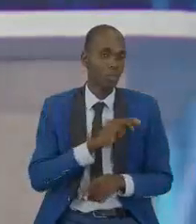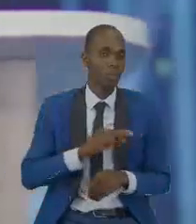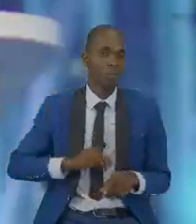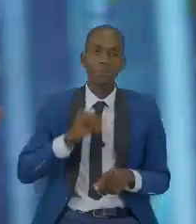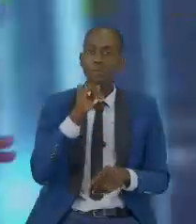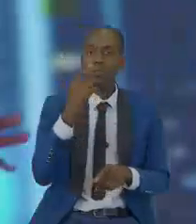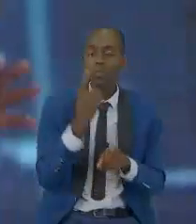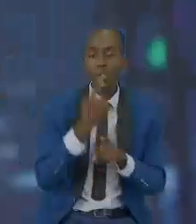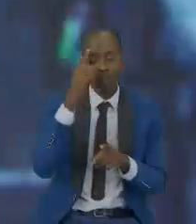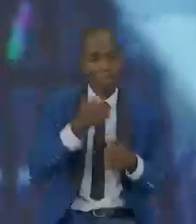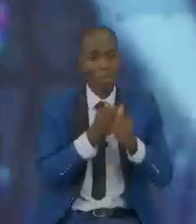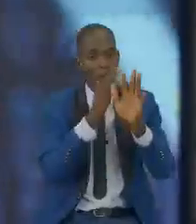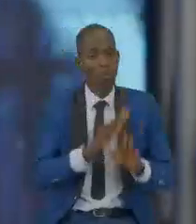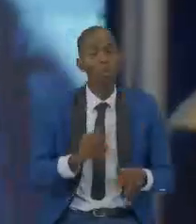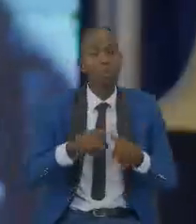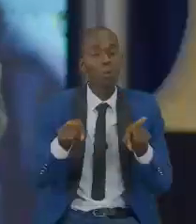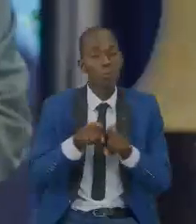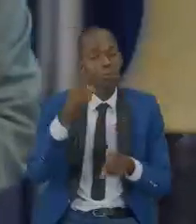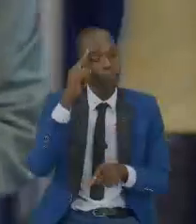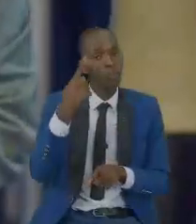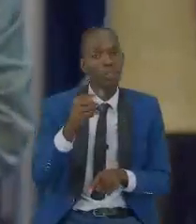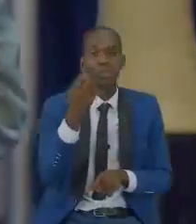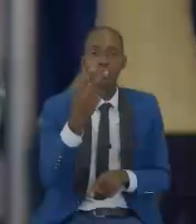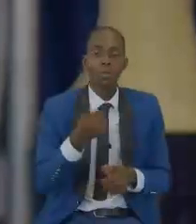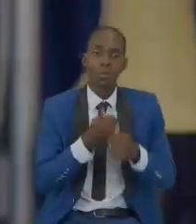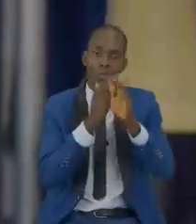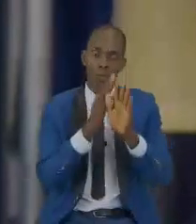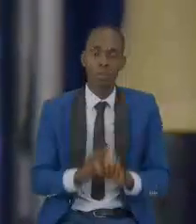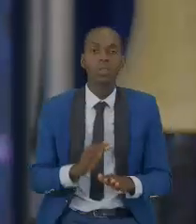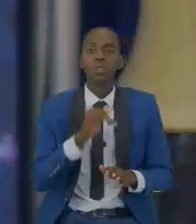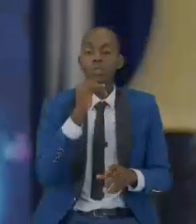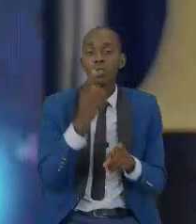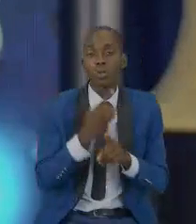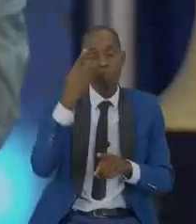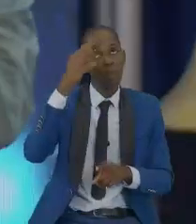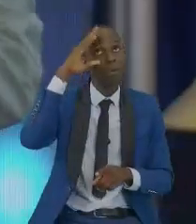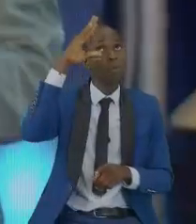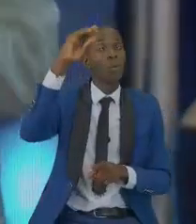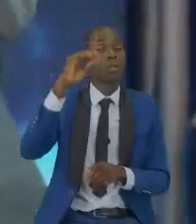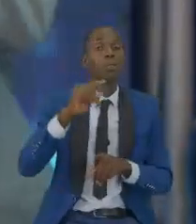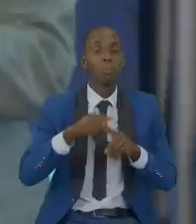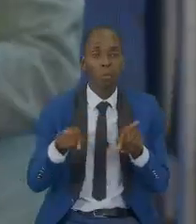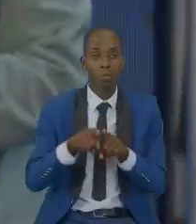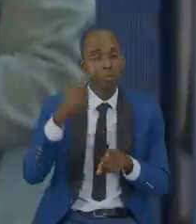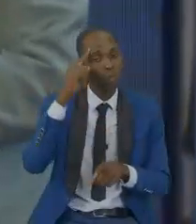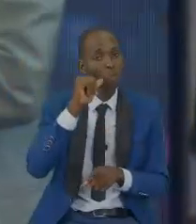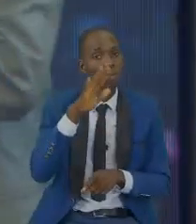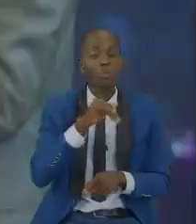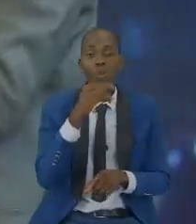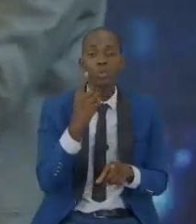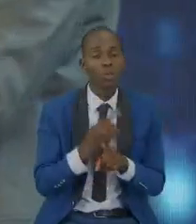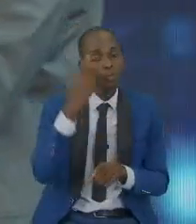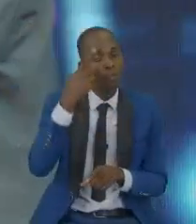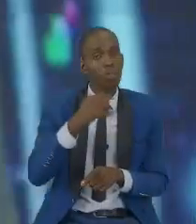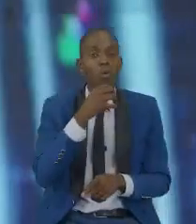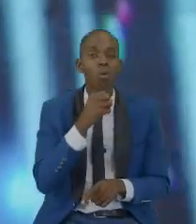it's for disciples. Not only for the men, it's for the women. Not only for the old, it's for the young. And